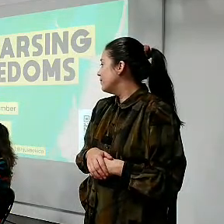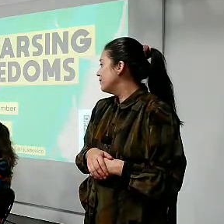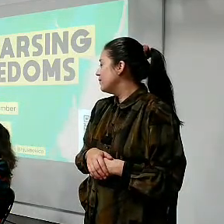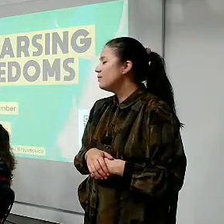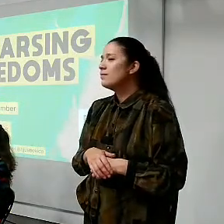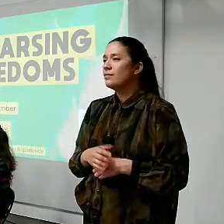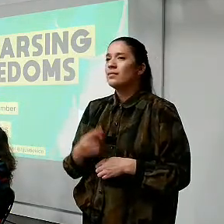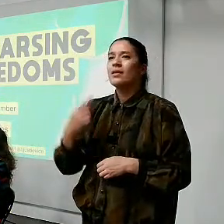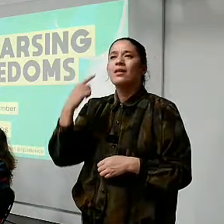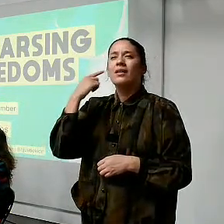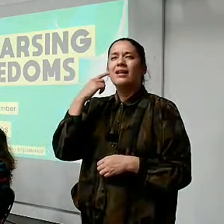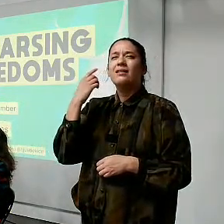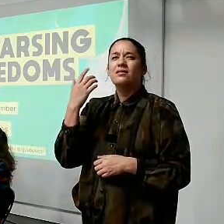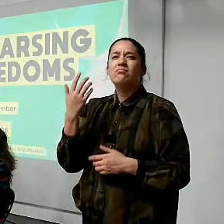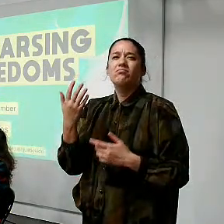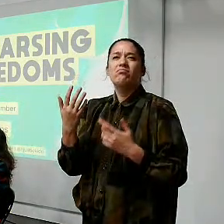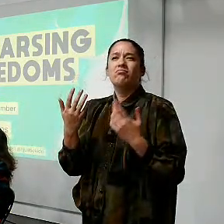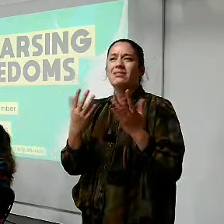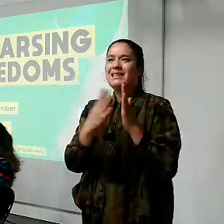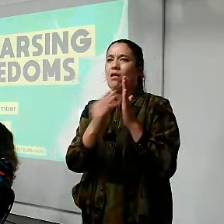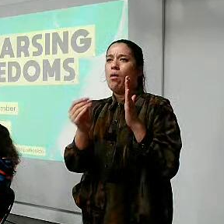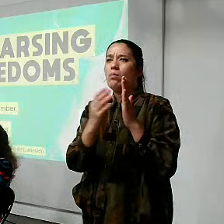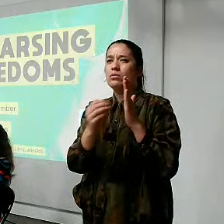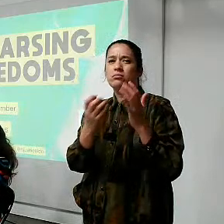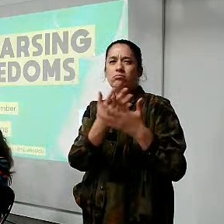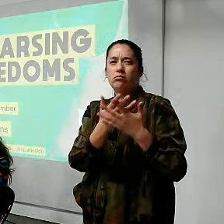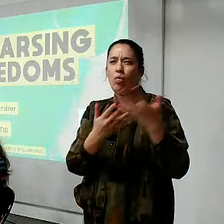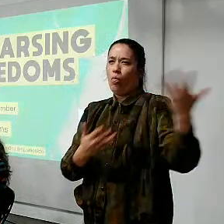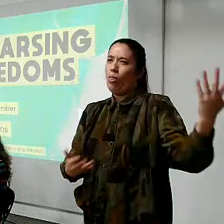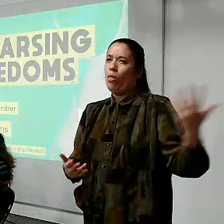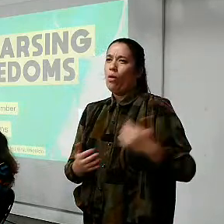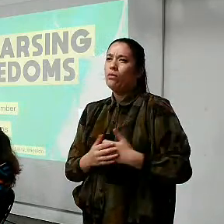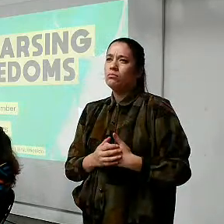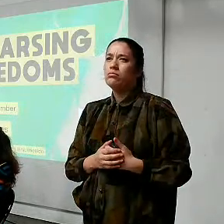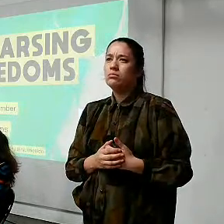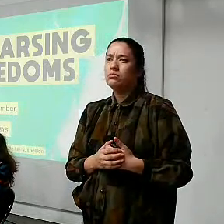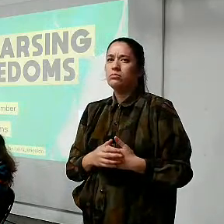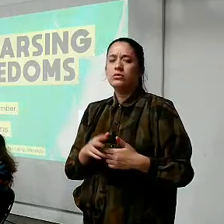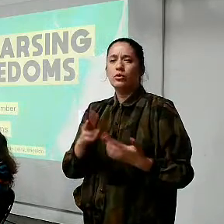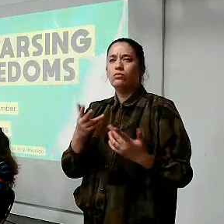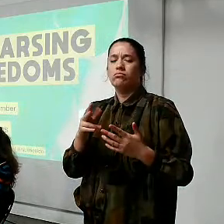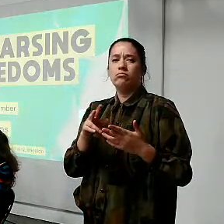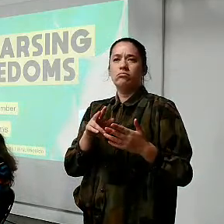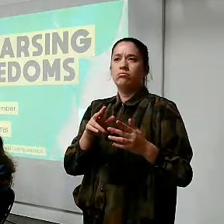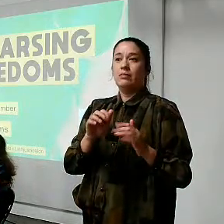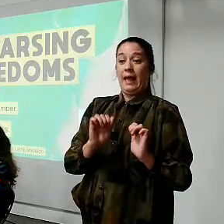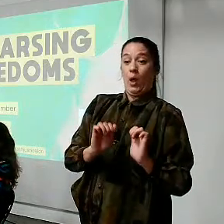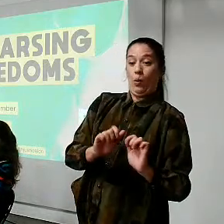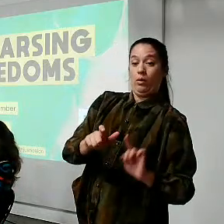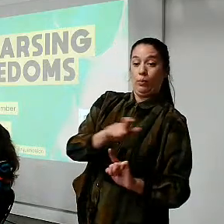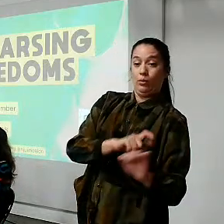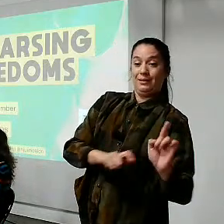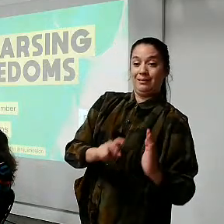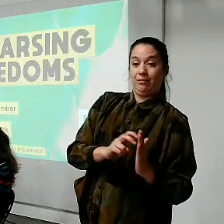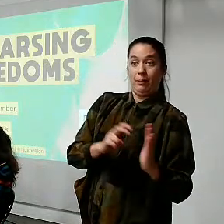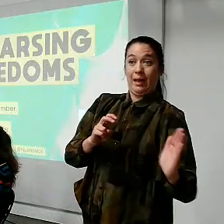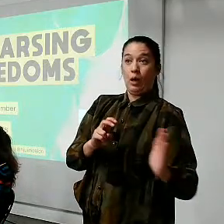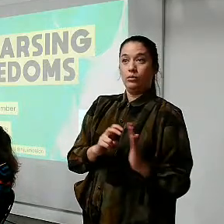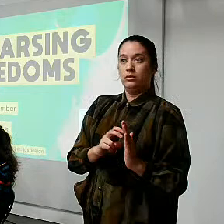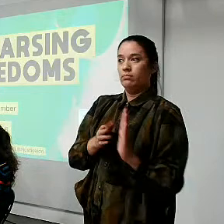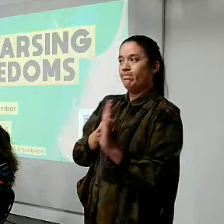I think there are a lot of examples of people coming out of their communities and showing solidarity and support. Mm-hmm. Maybe not